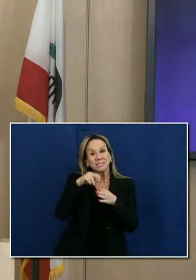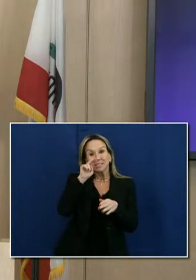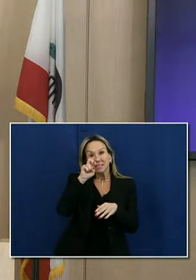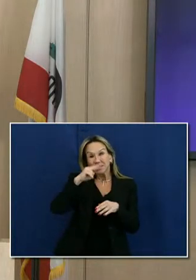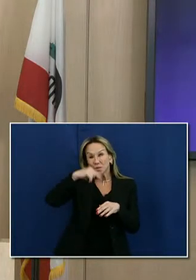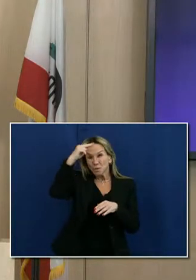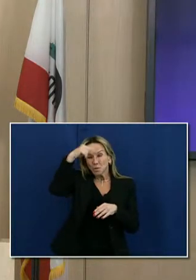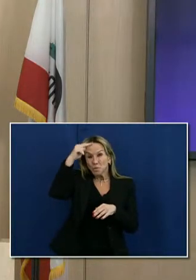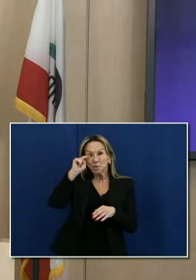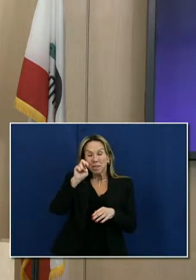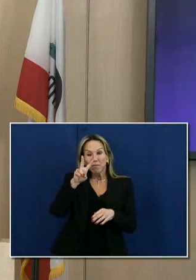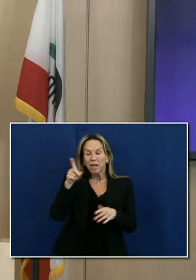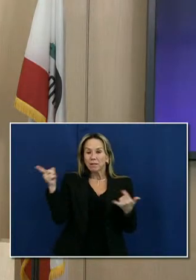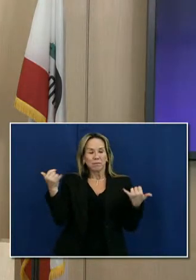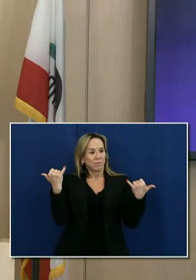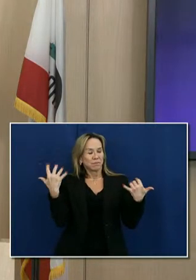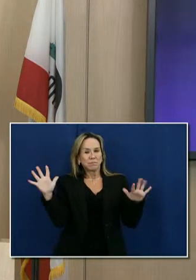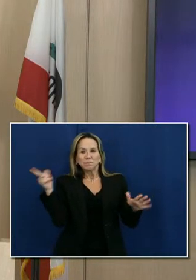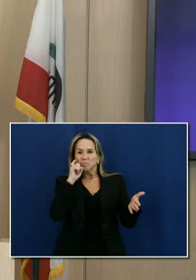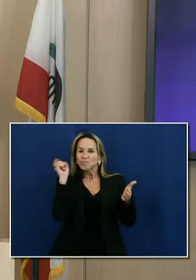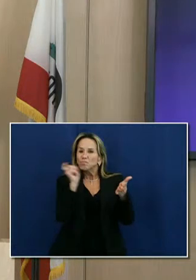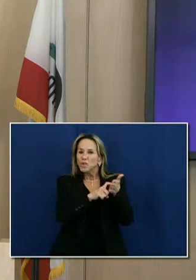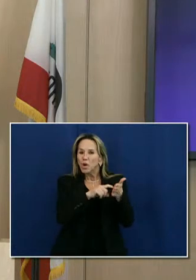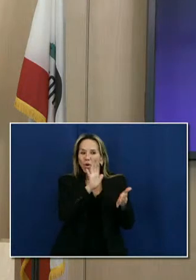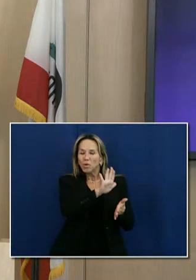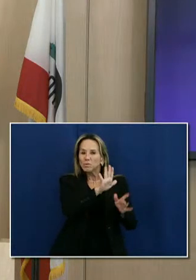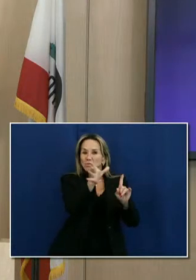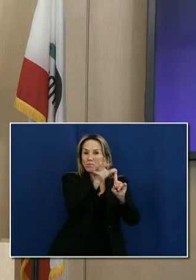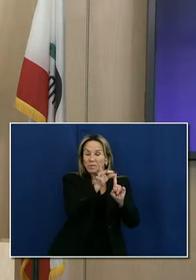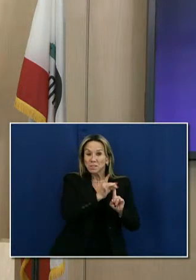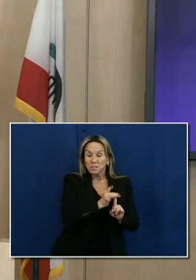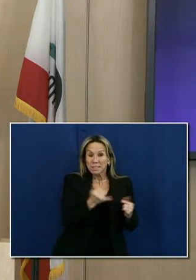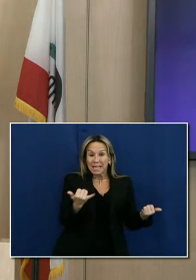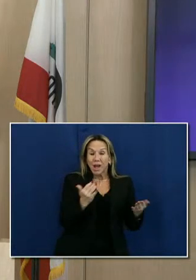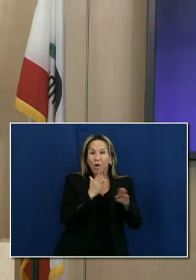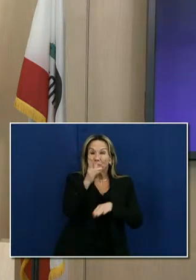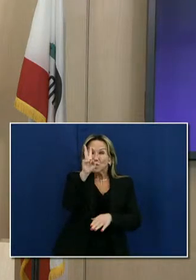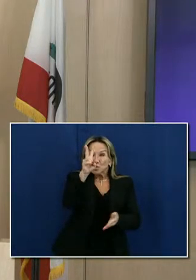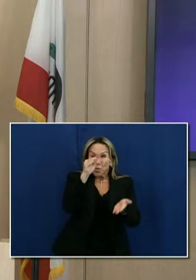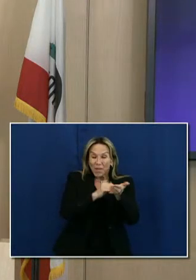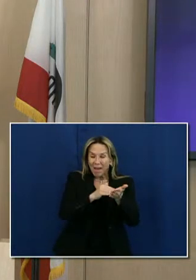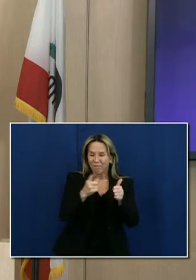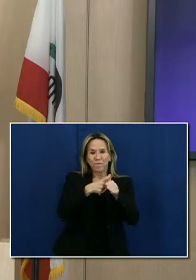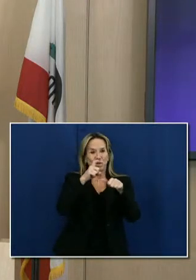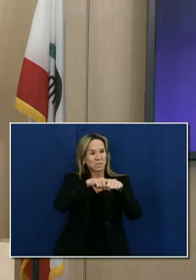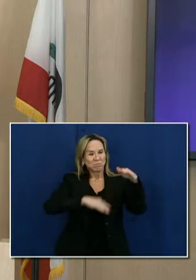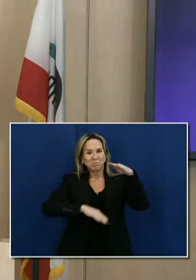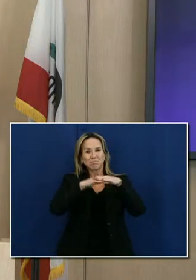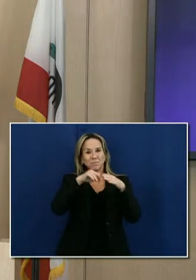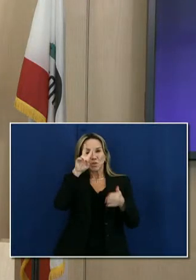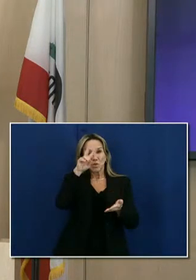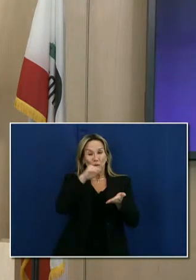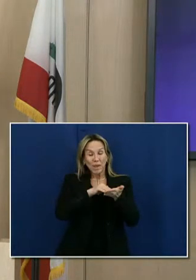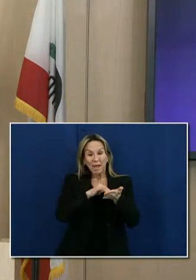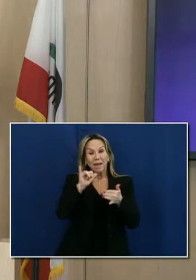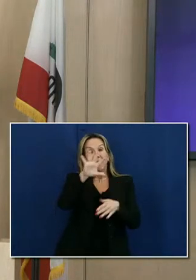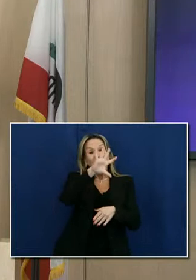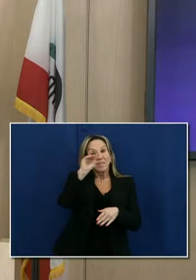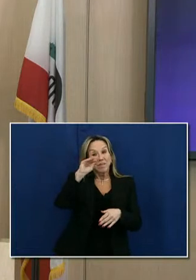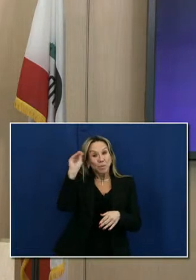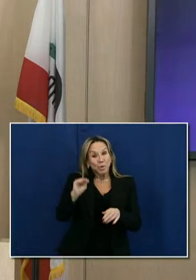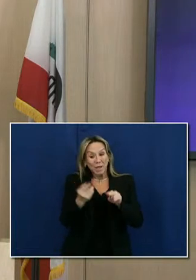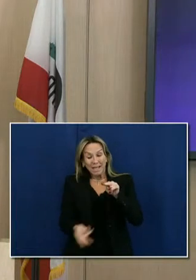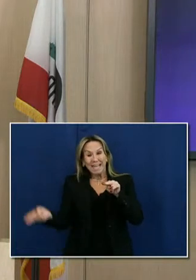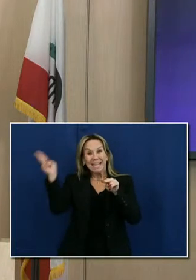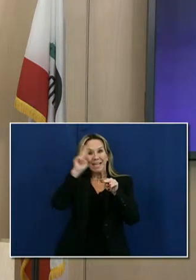health district because their active cases are over 2,000 for the first time. They've seen a 50% increase in